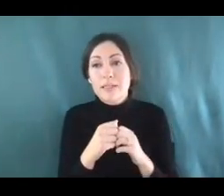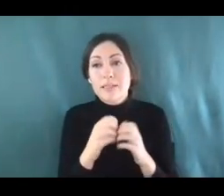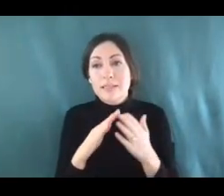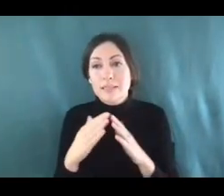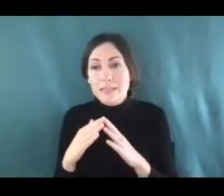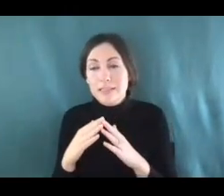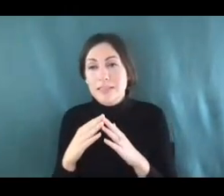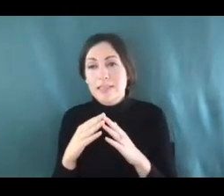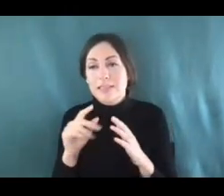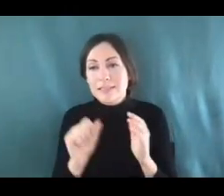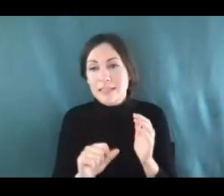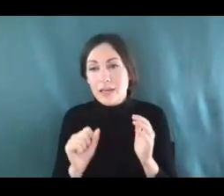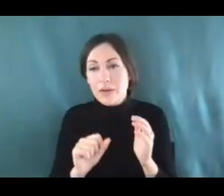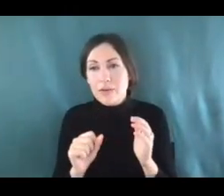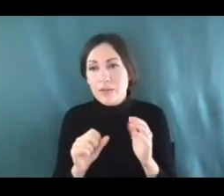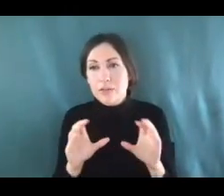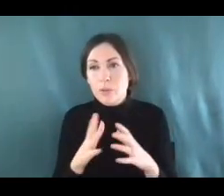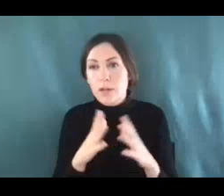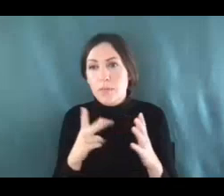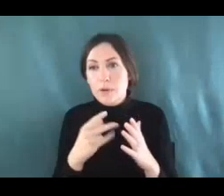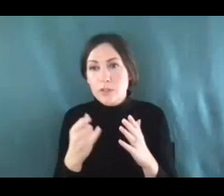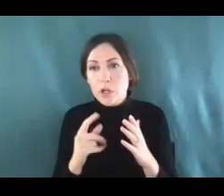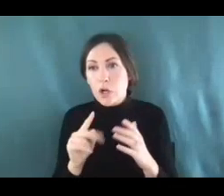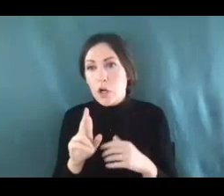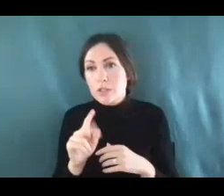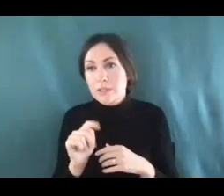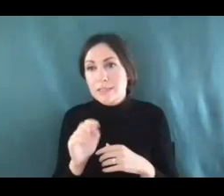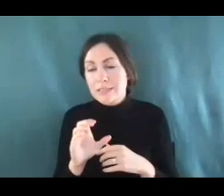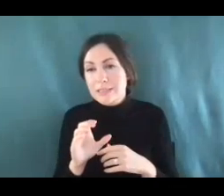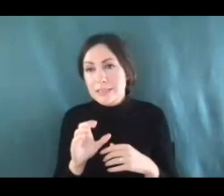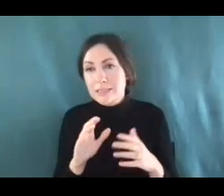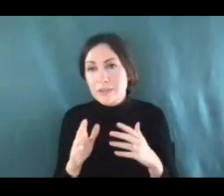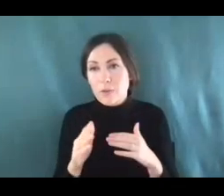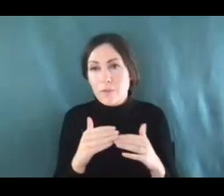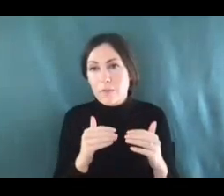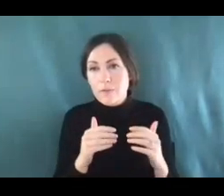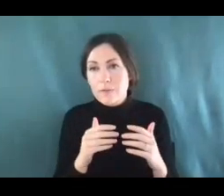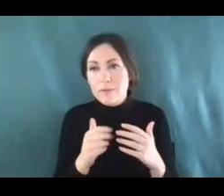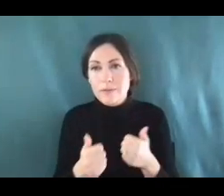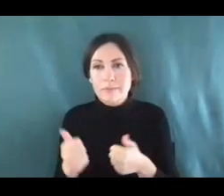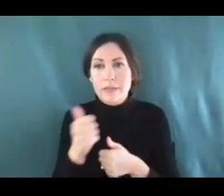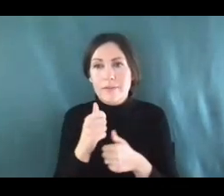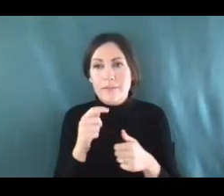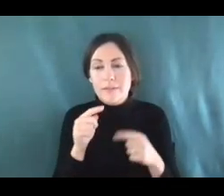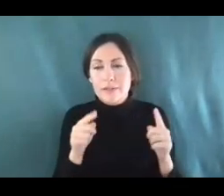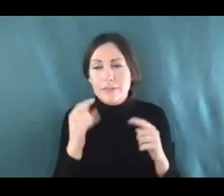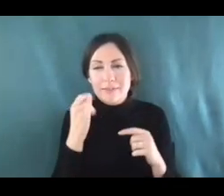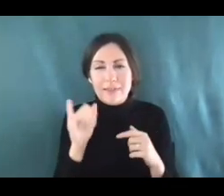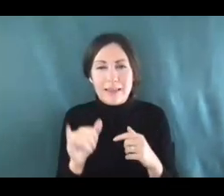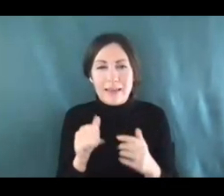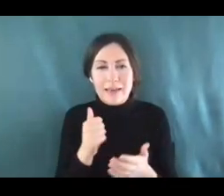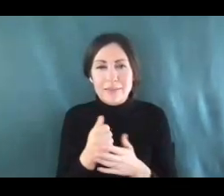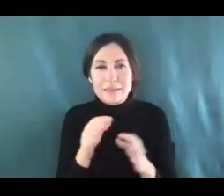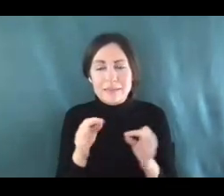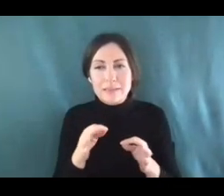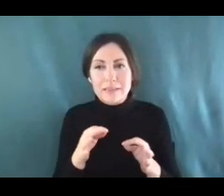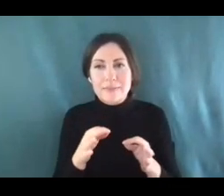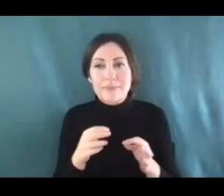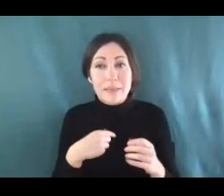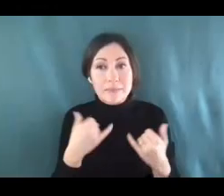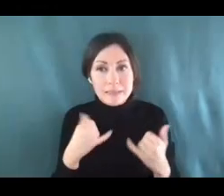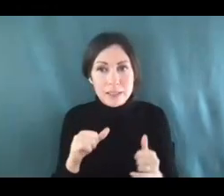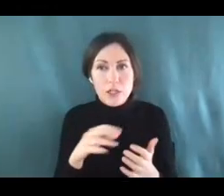counties in the South do a lot of the projects, and RTC is kind of overseeing, if that makes a difference, if that explains. I am still